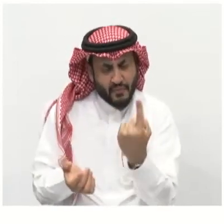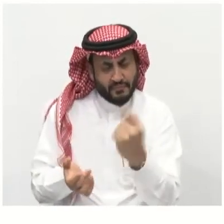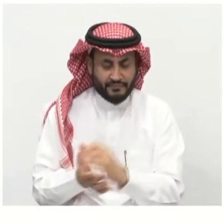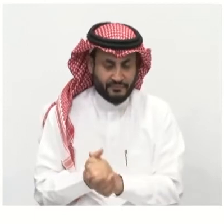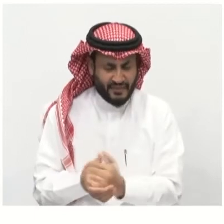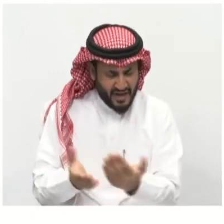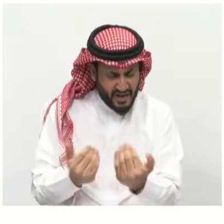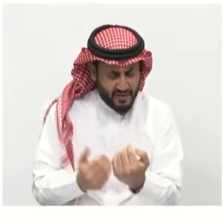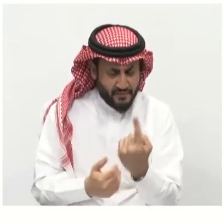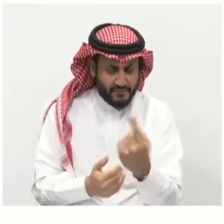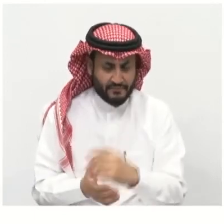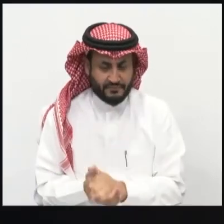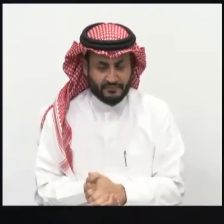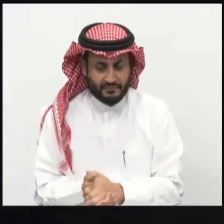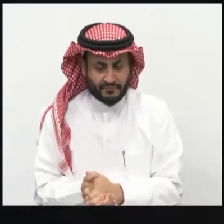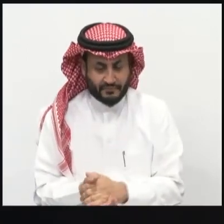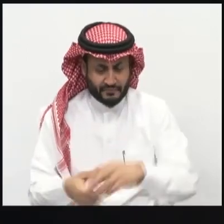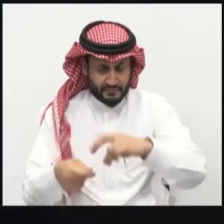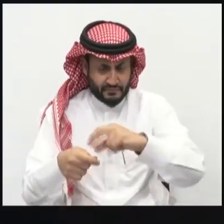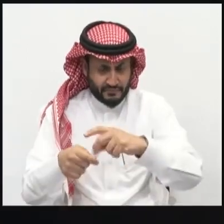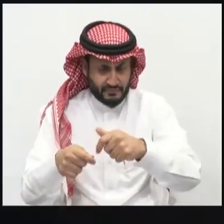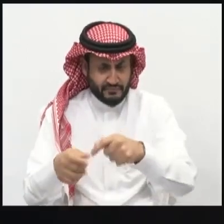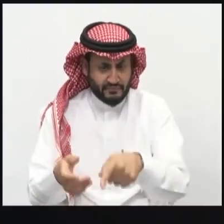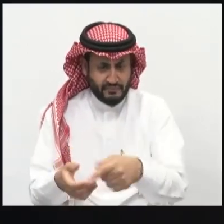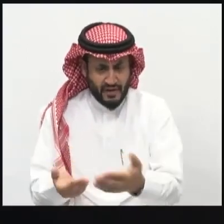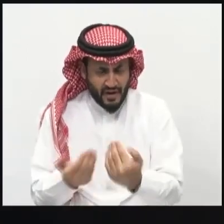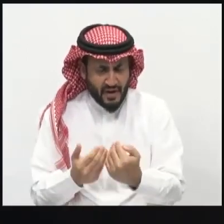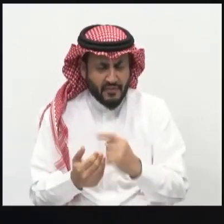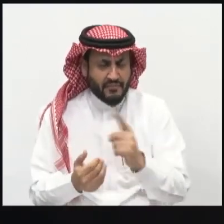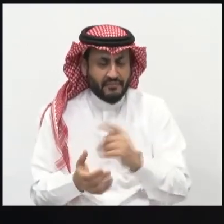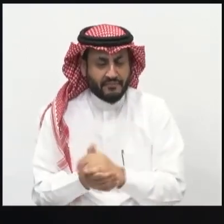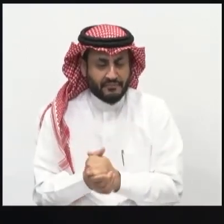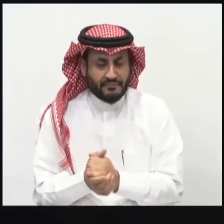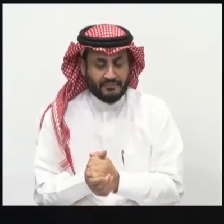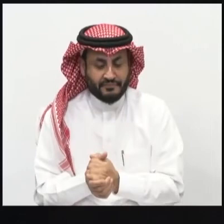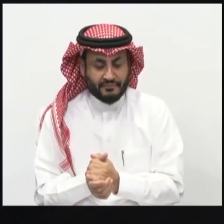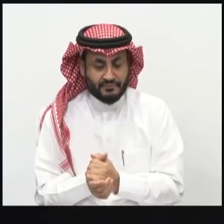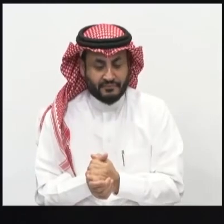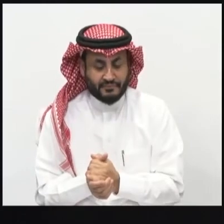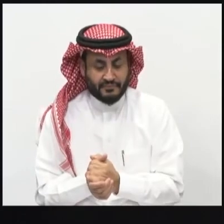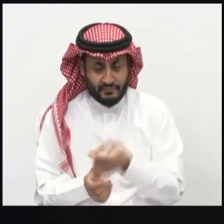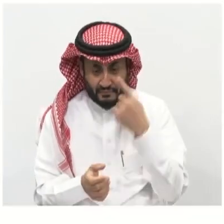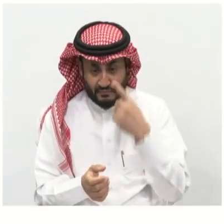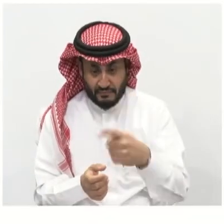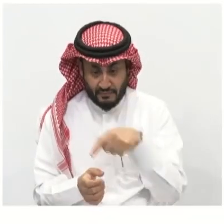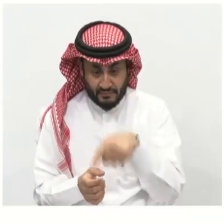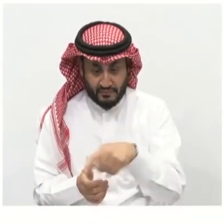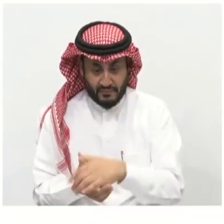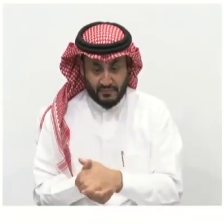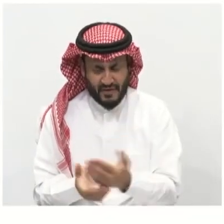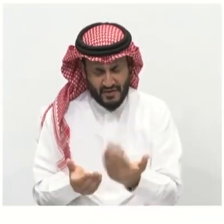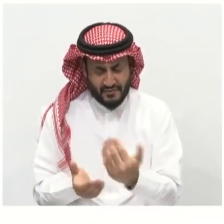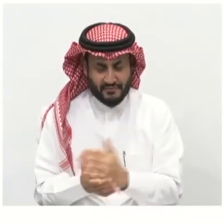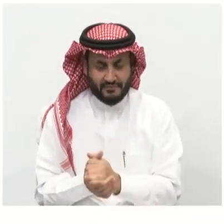Now the paint, the tubes, the paint tubes, are they near, Lemma, or are they far away? Look at the arrow. They're